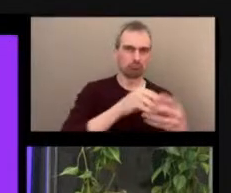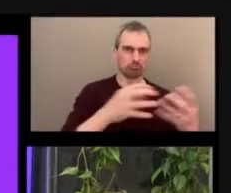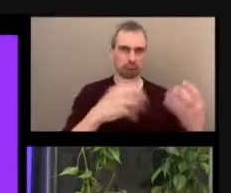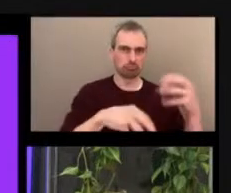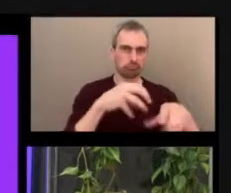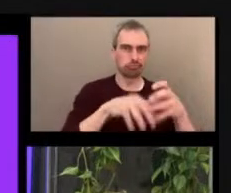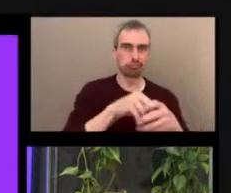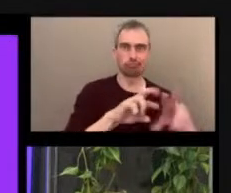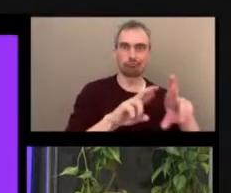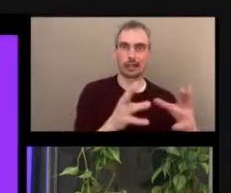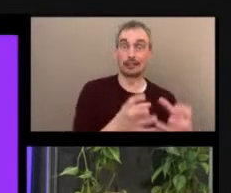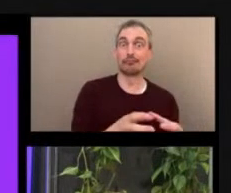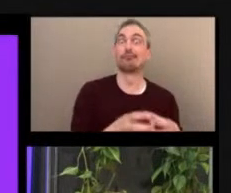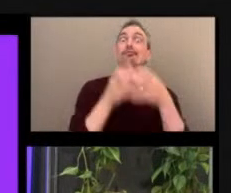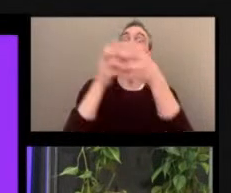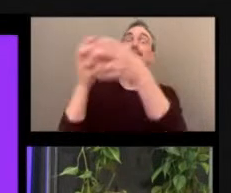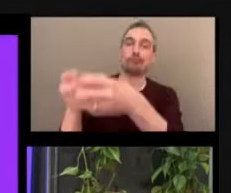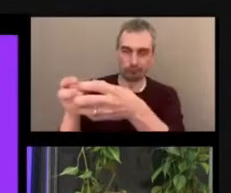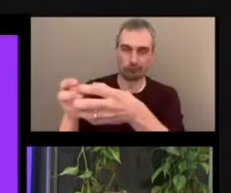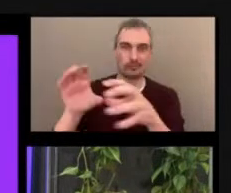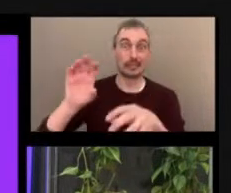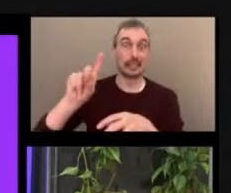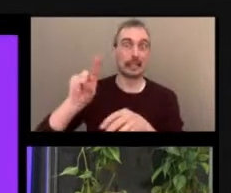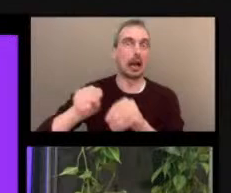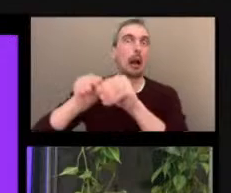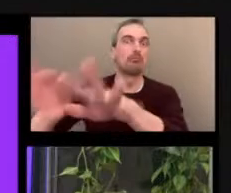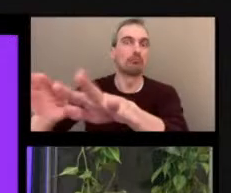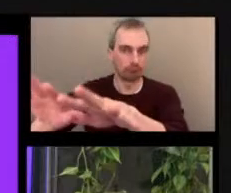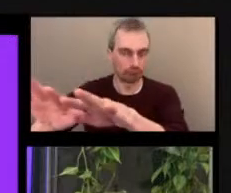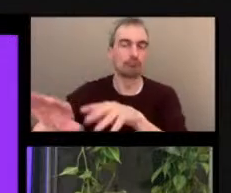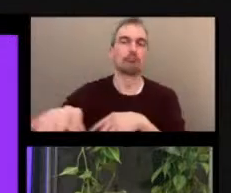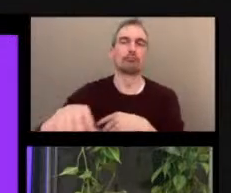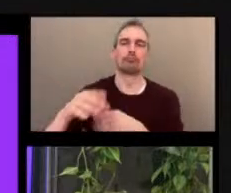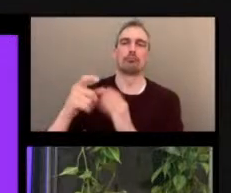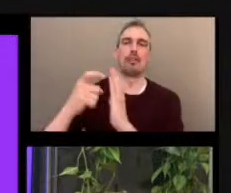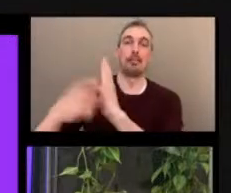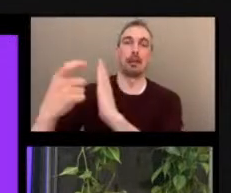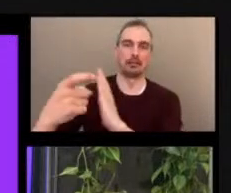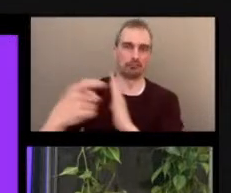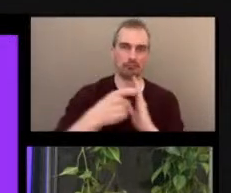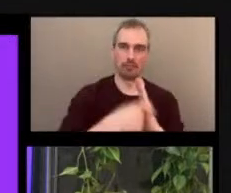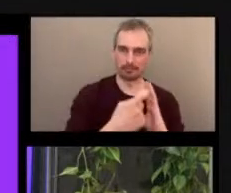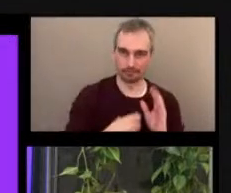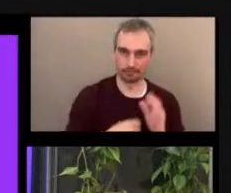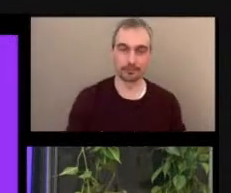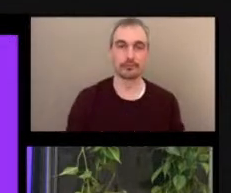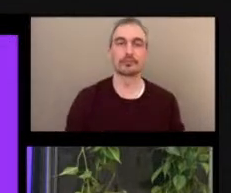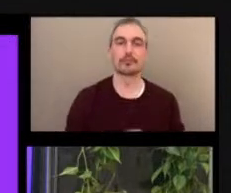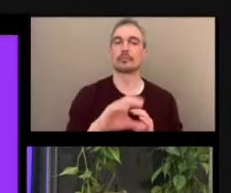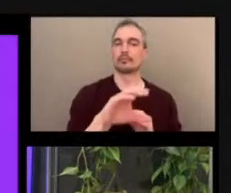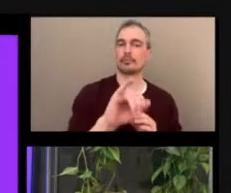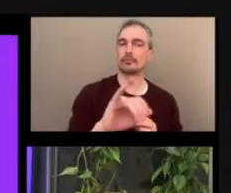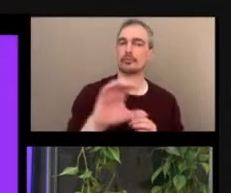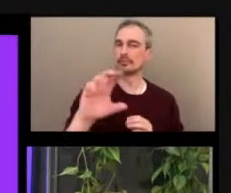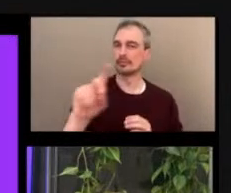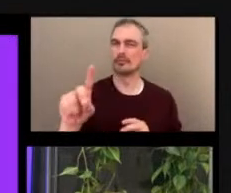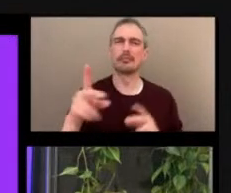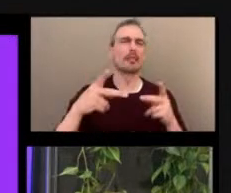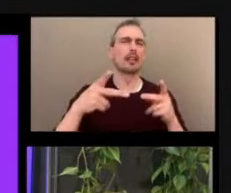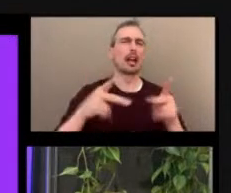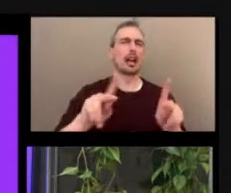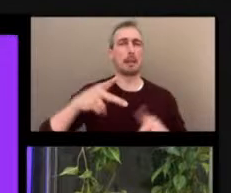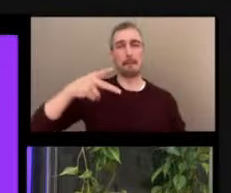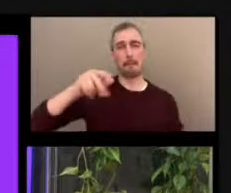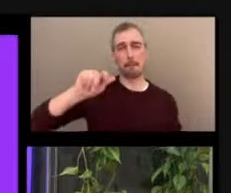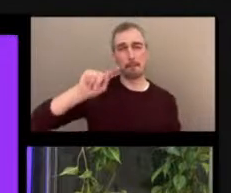well as Andrew Hedges, who is illustrating the points, and we have the CI/CD screen